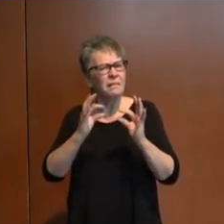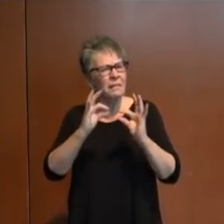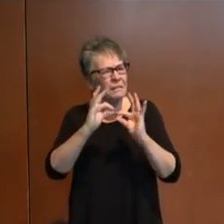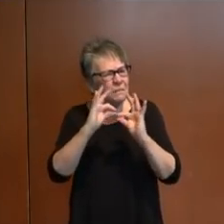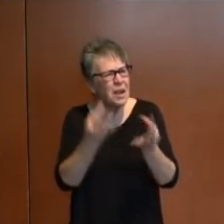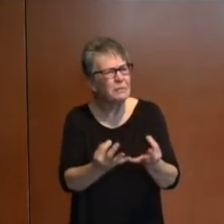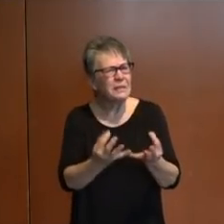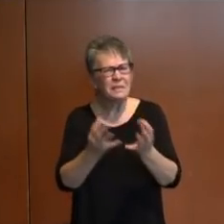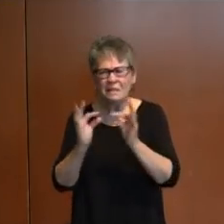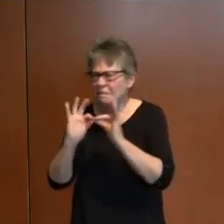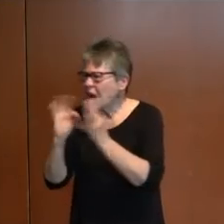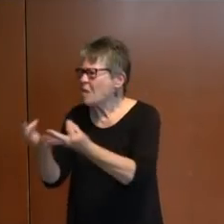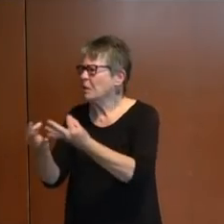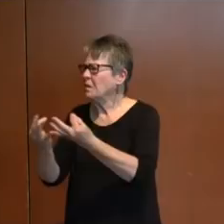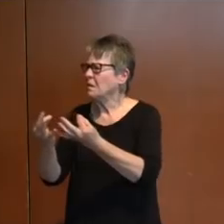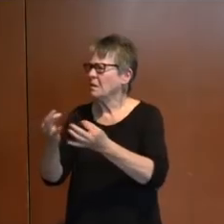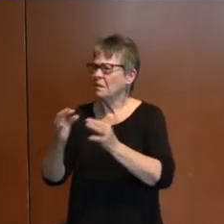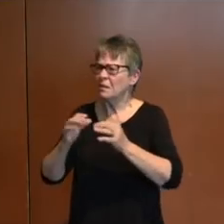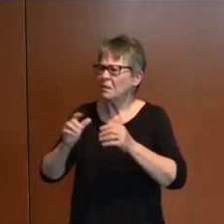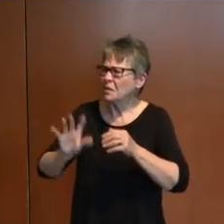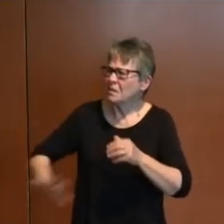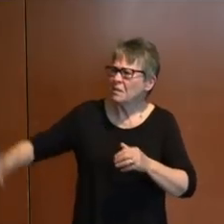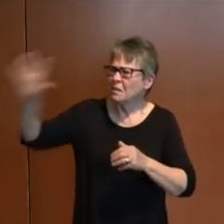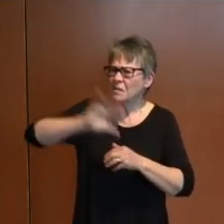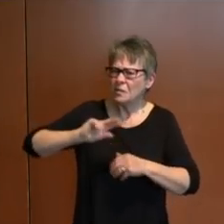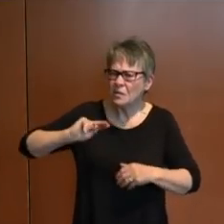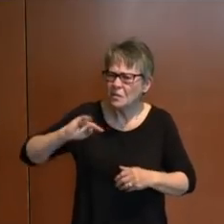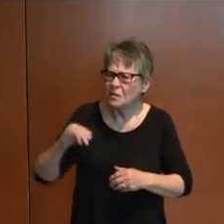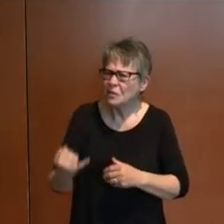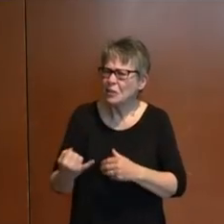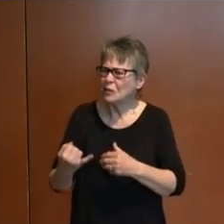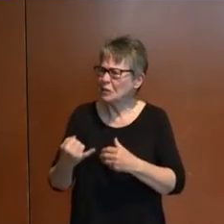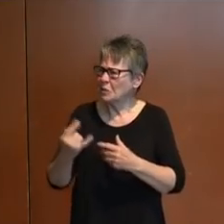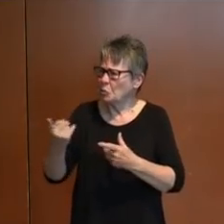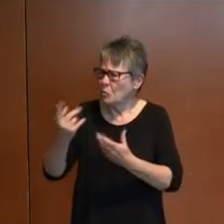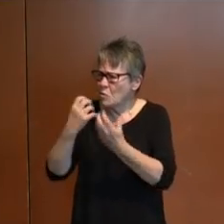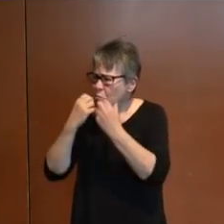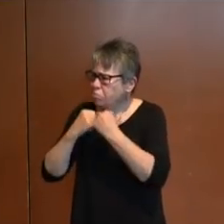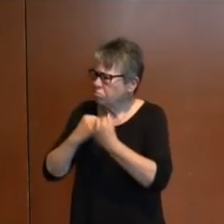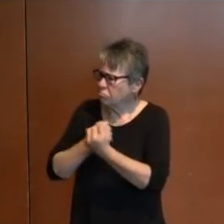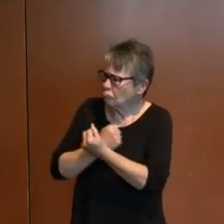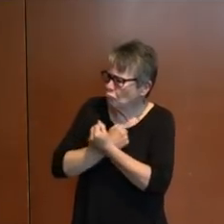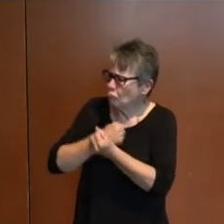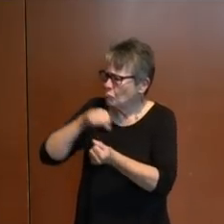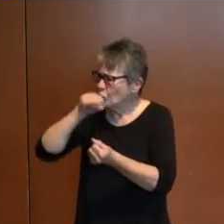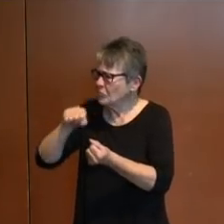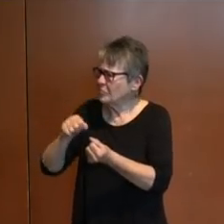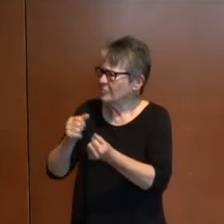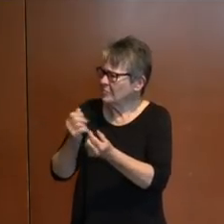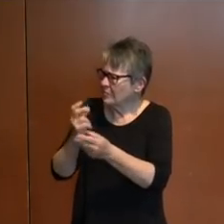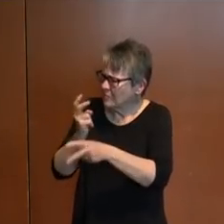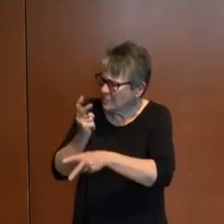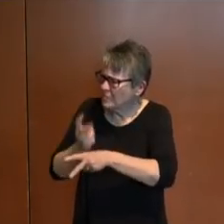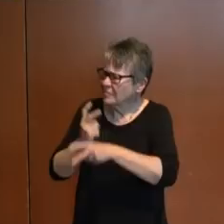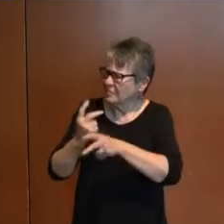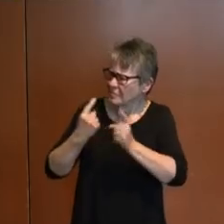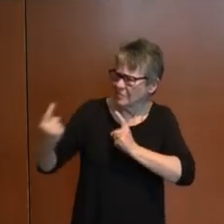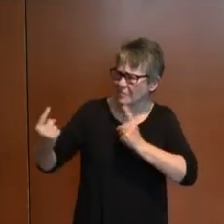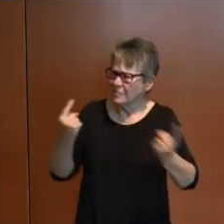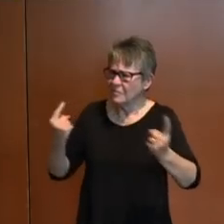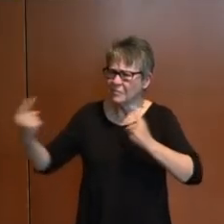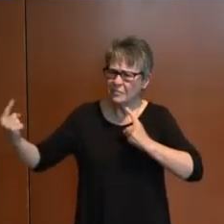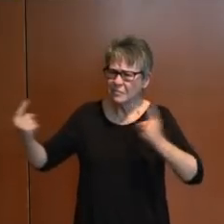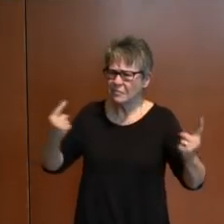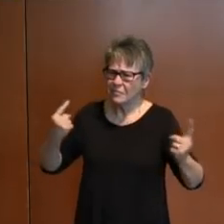smart thing and the right thing. Don't think that because you feel fine after a few days or even 5 or 6 or 7